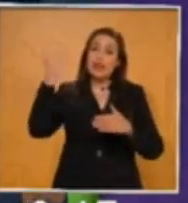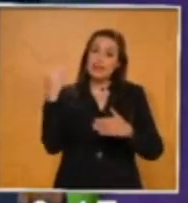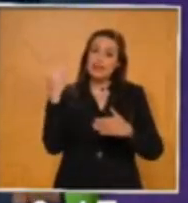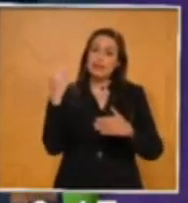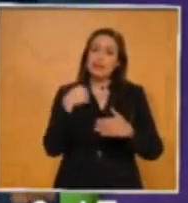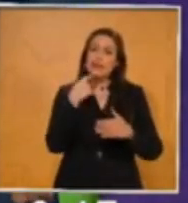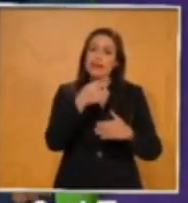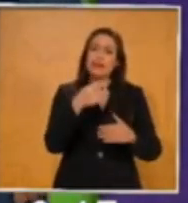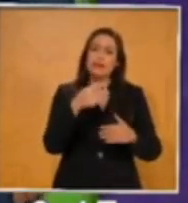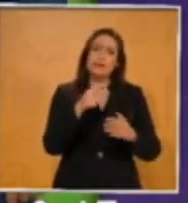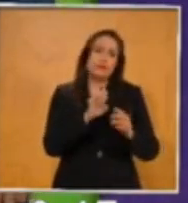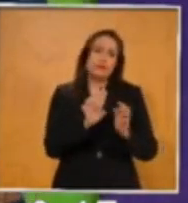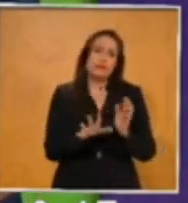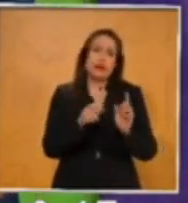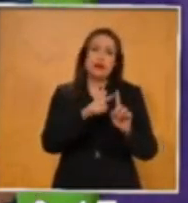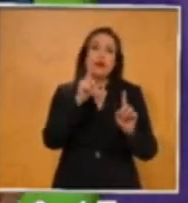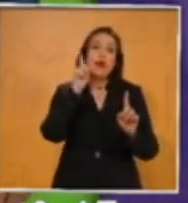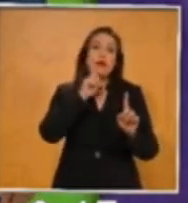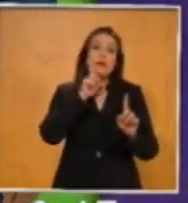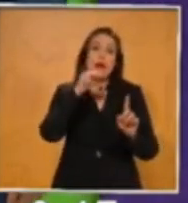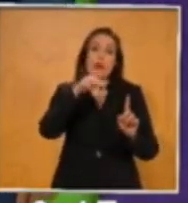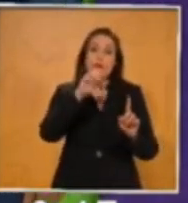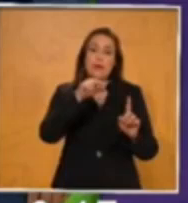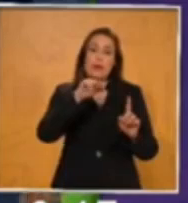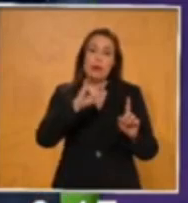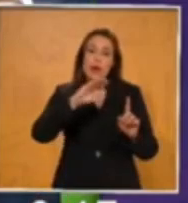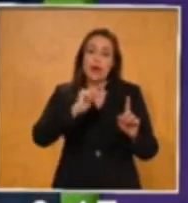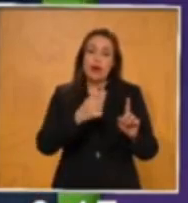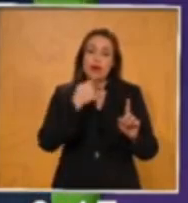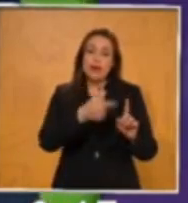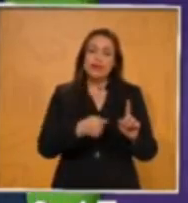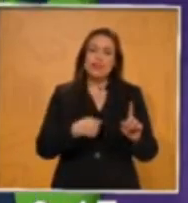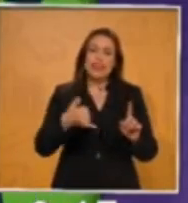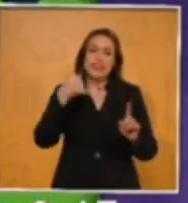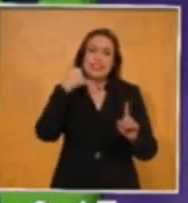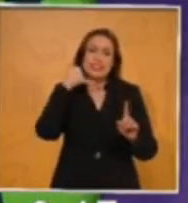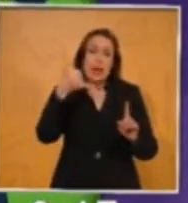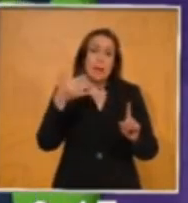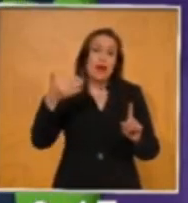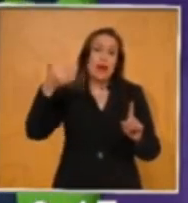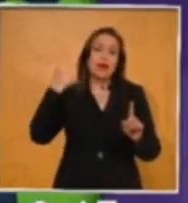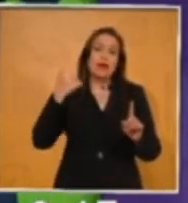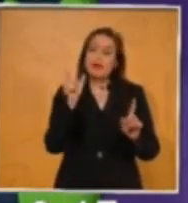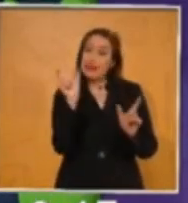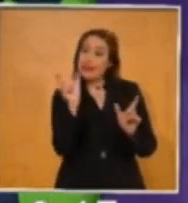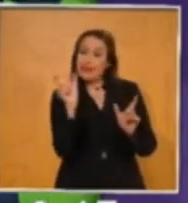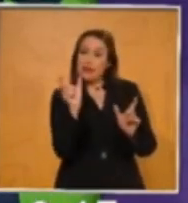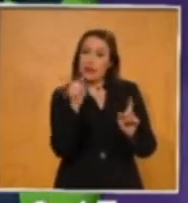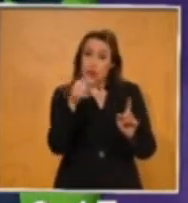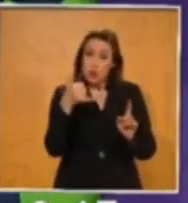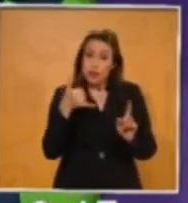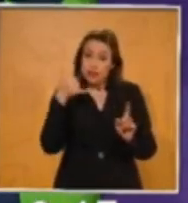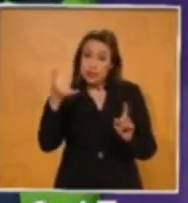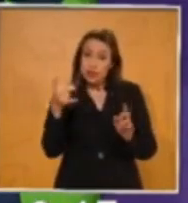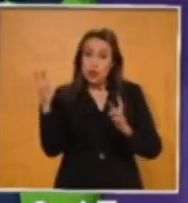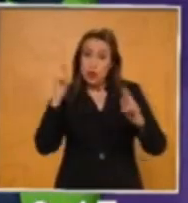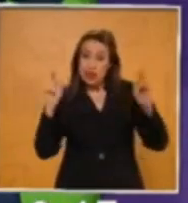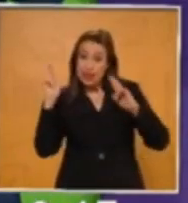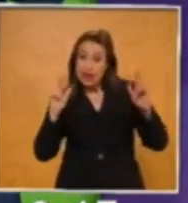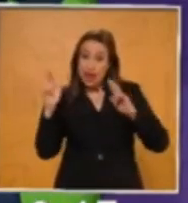call the radio station for a ticket. Have you ever called radio station? Have you ever called to a radio